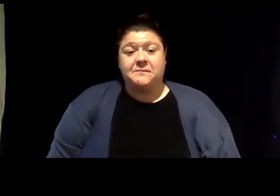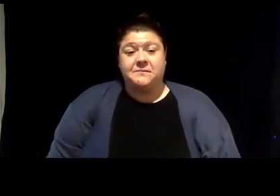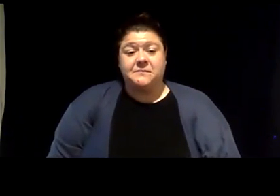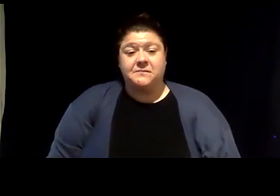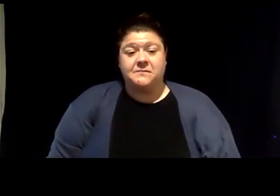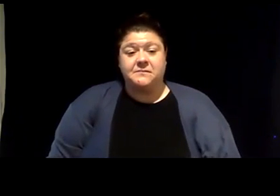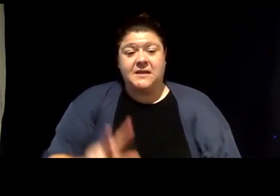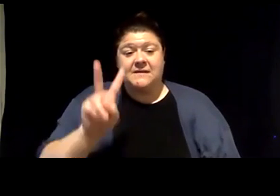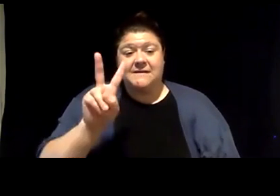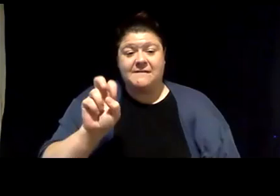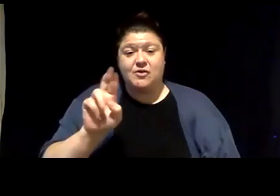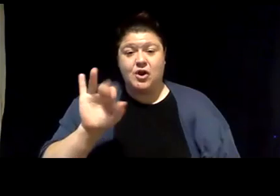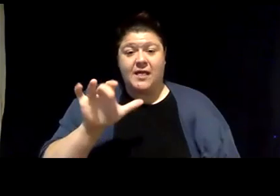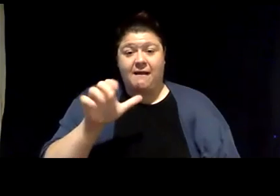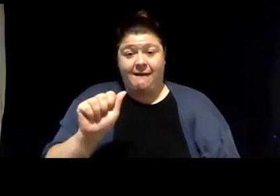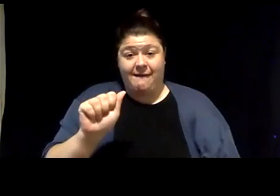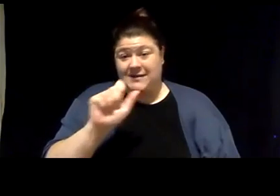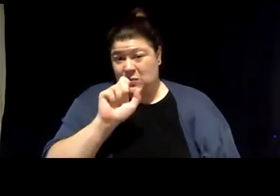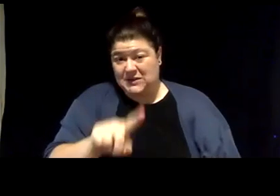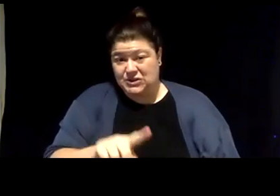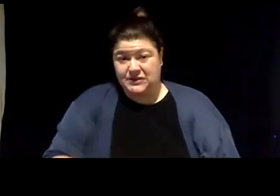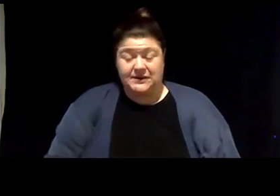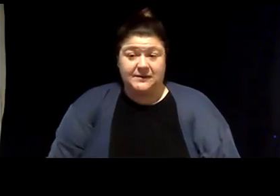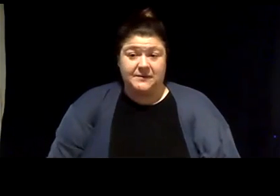Veronica, do you have a question?